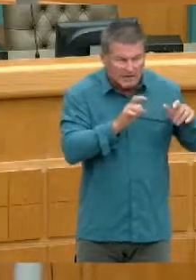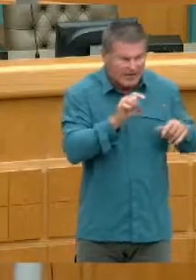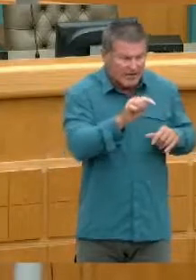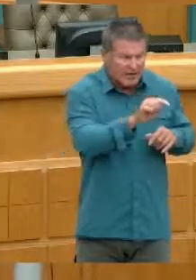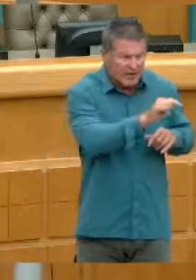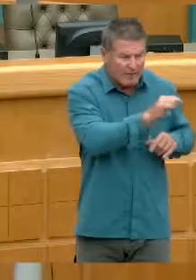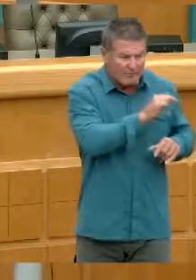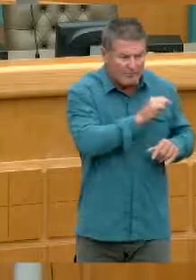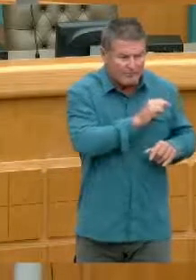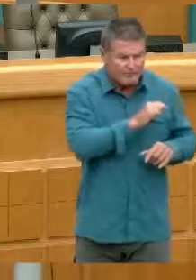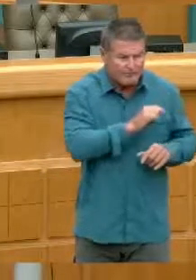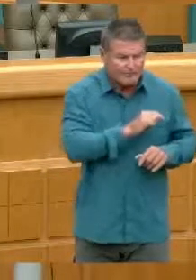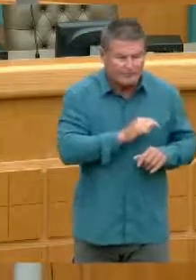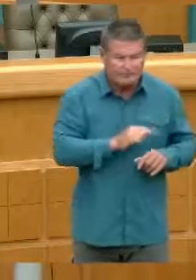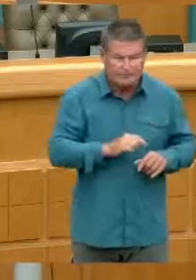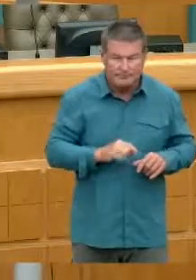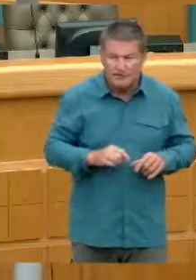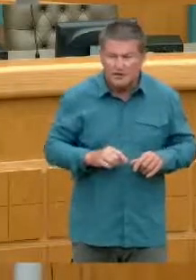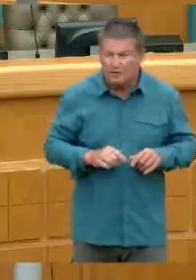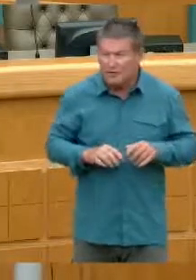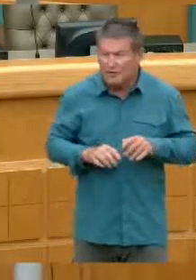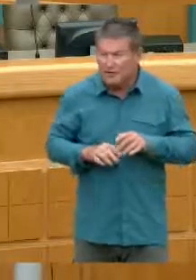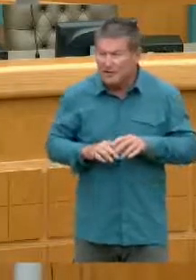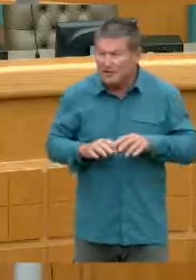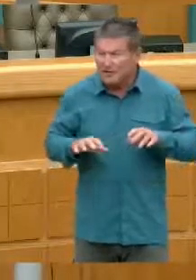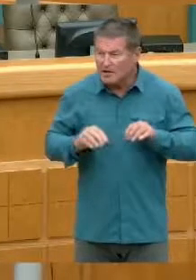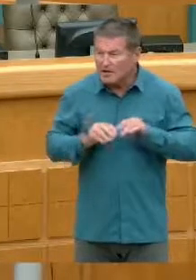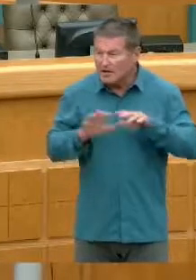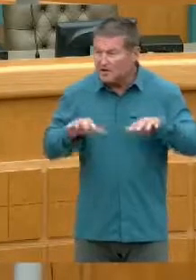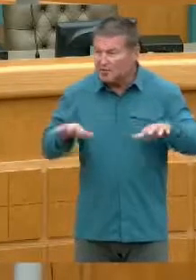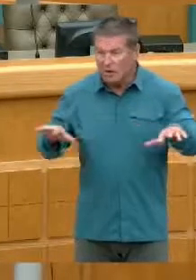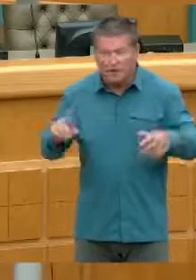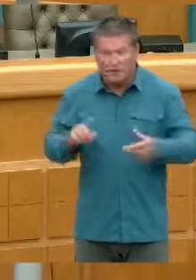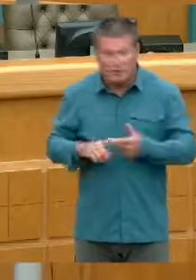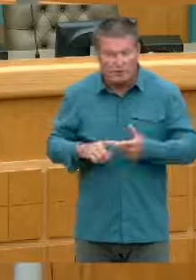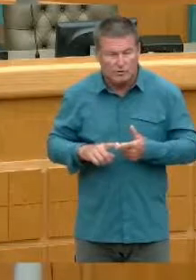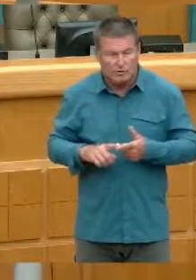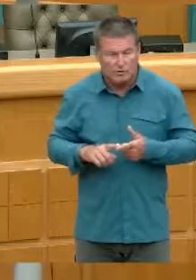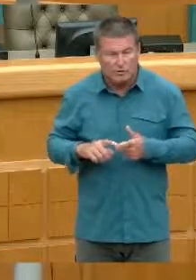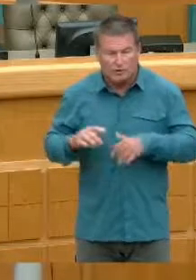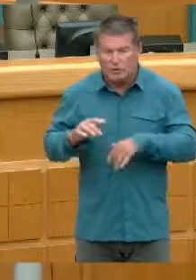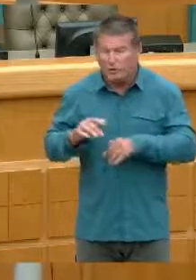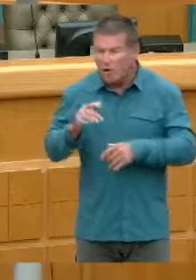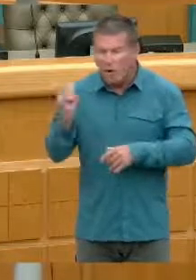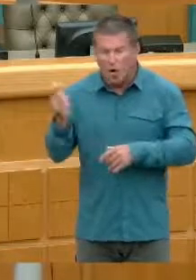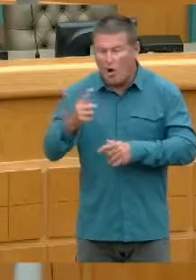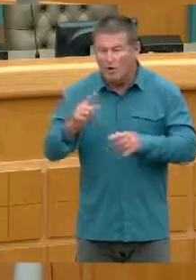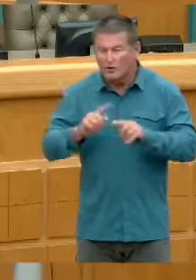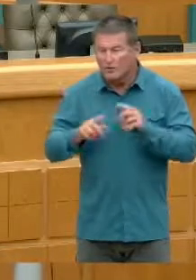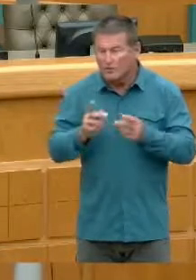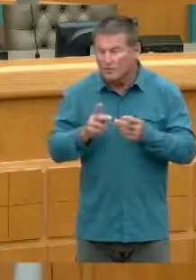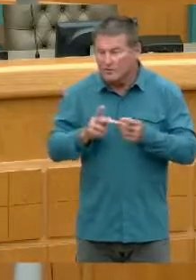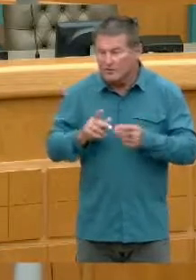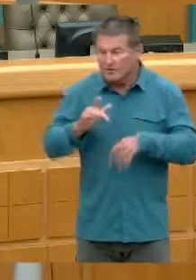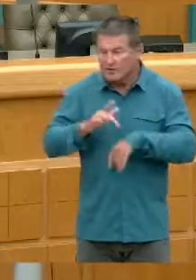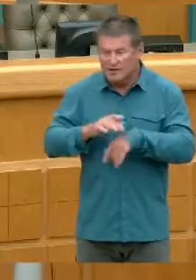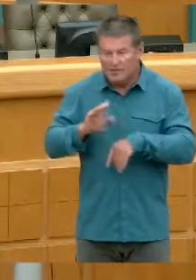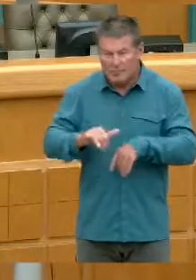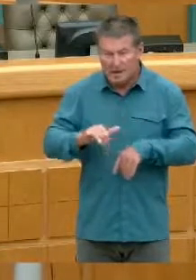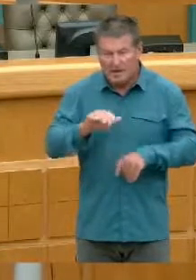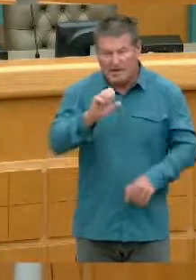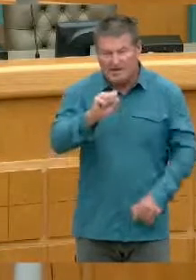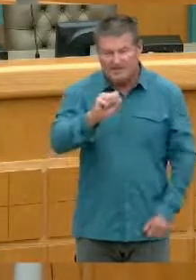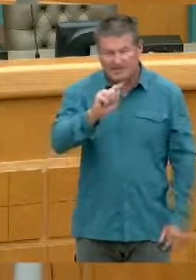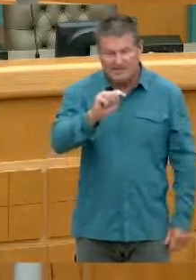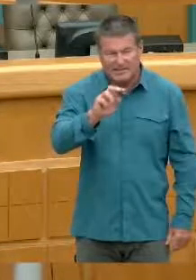those people that they're tracking down. It kind of spreads out on all the different places that were touched by the meatpacking plant and